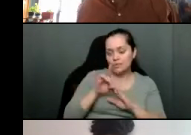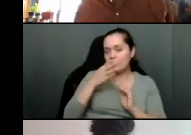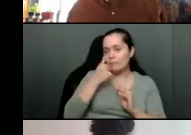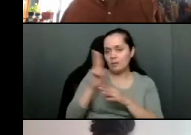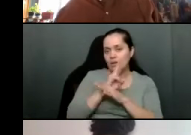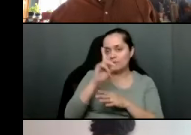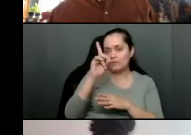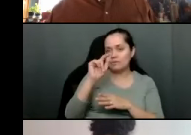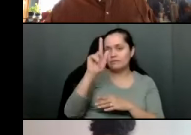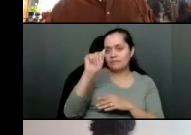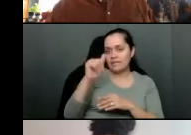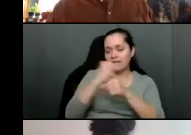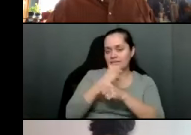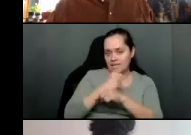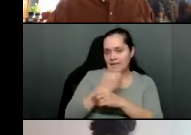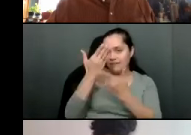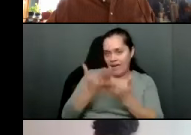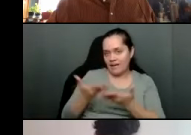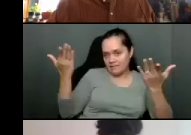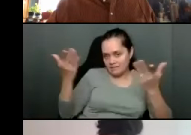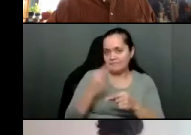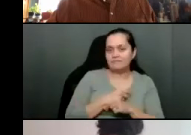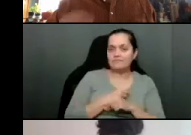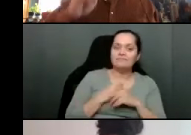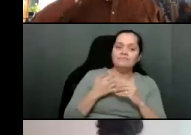using real criteria.